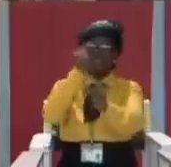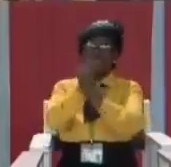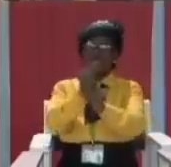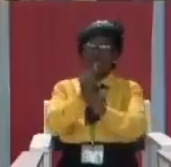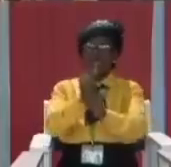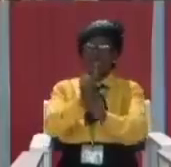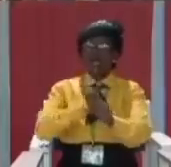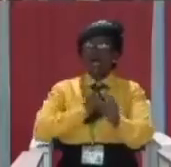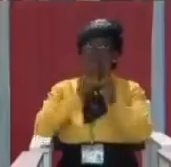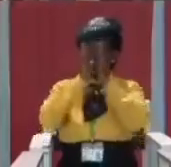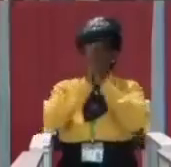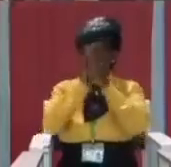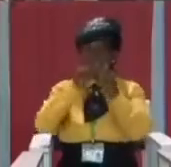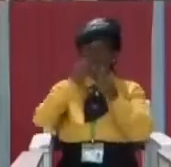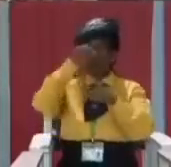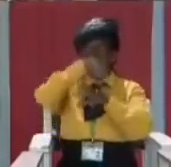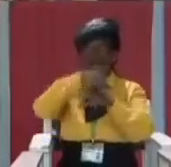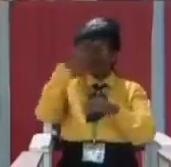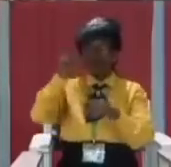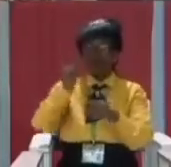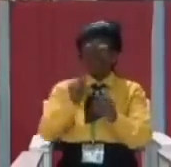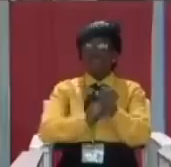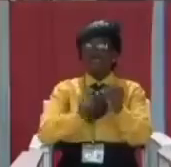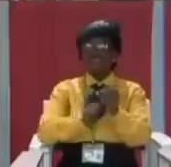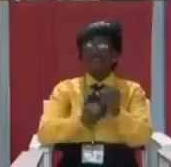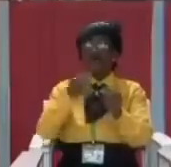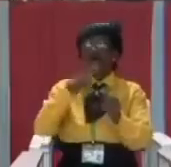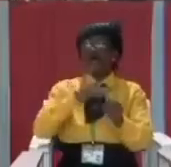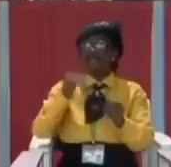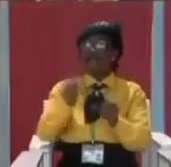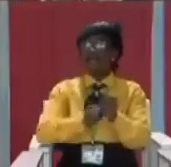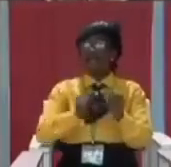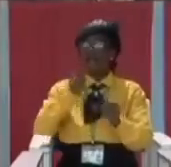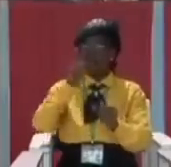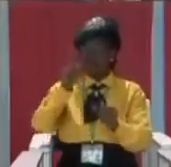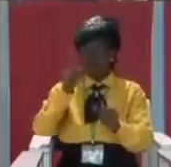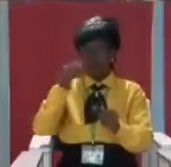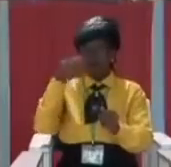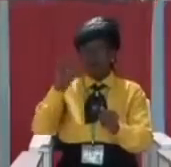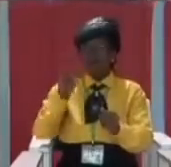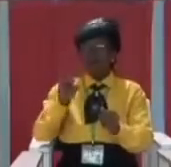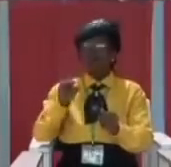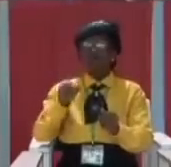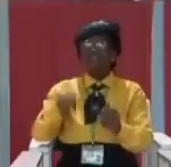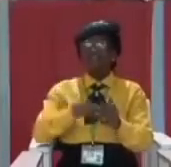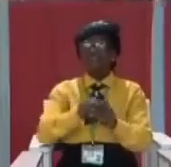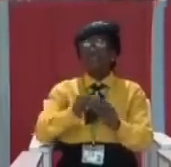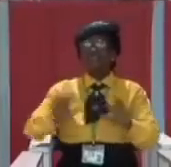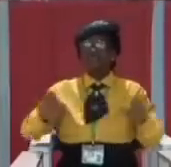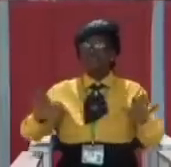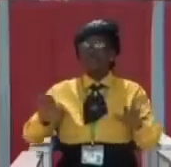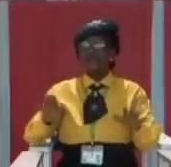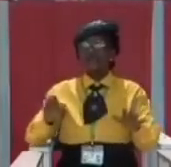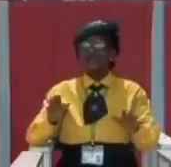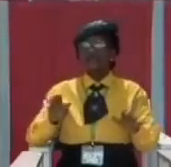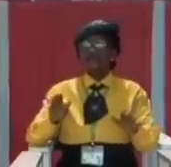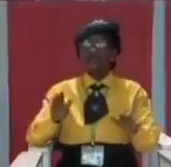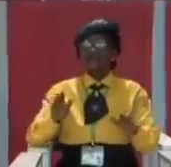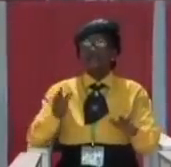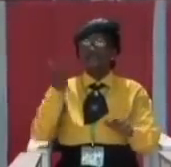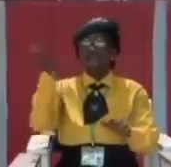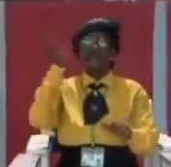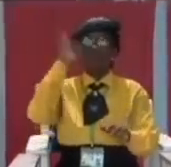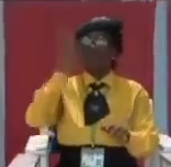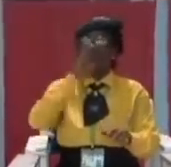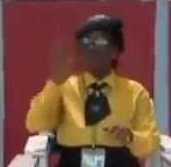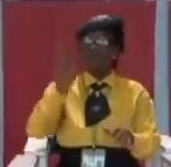I pray tonight that for each and every one of these your children, there be a first time kind of miracle